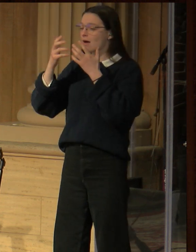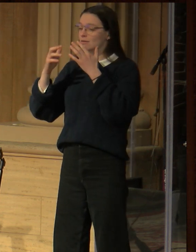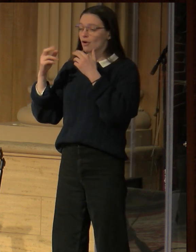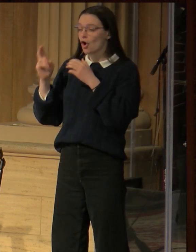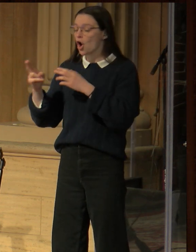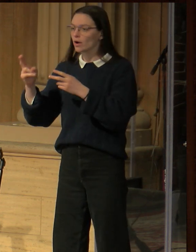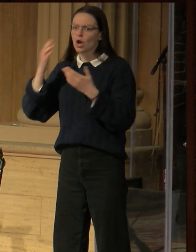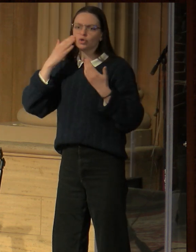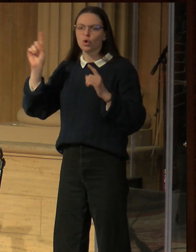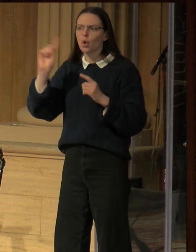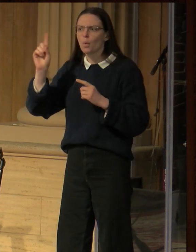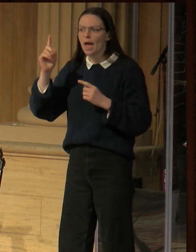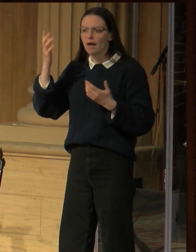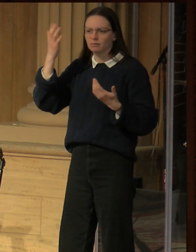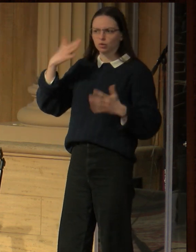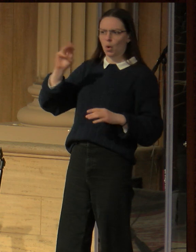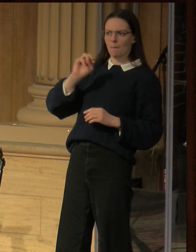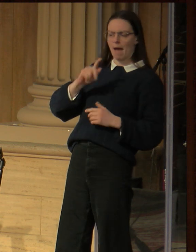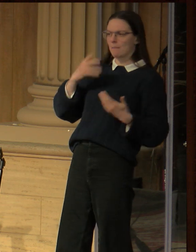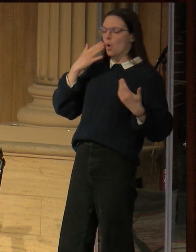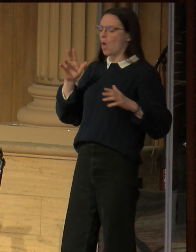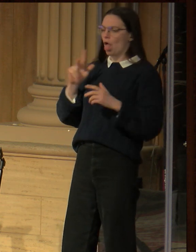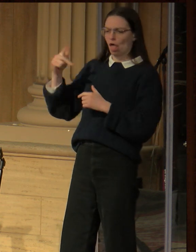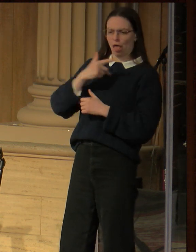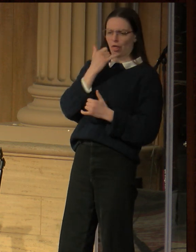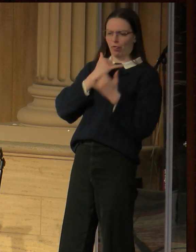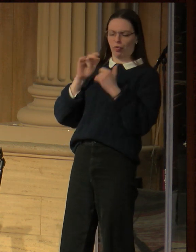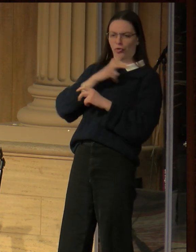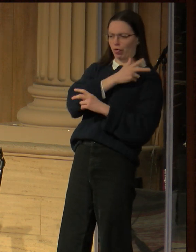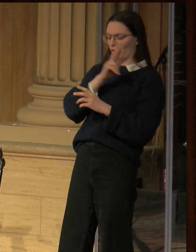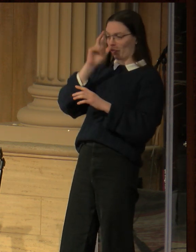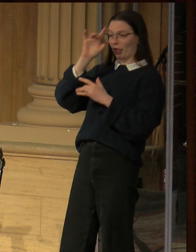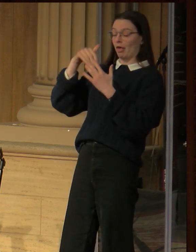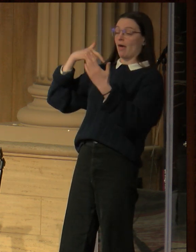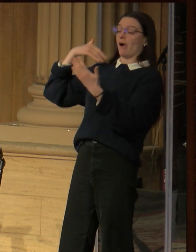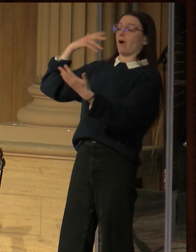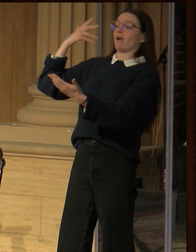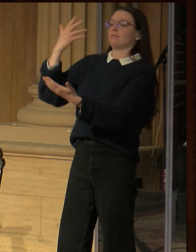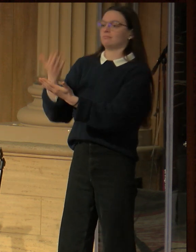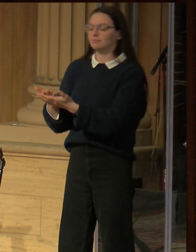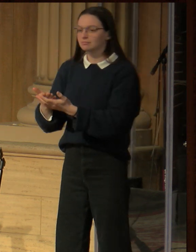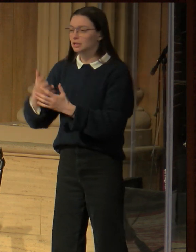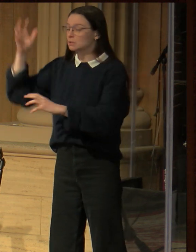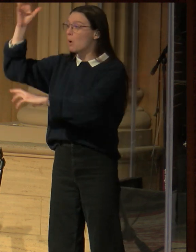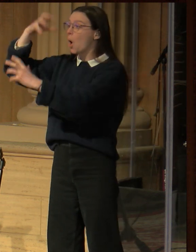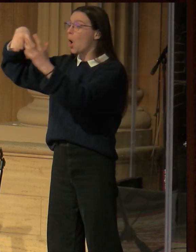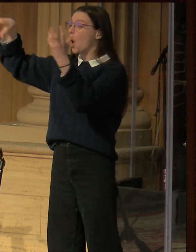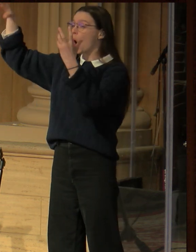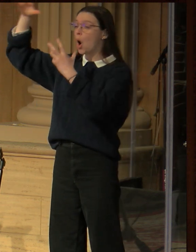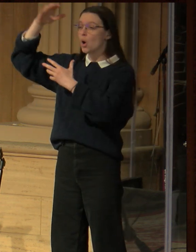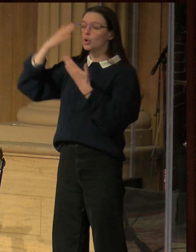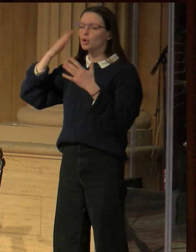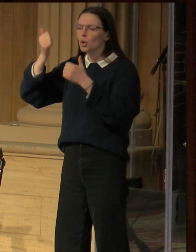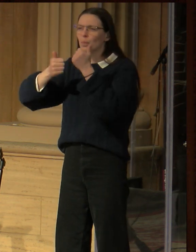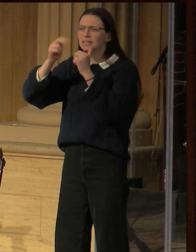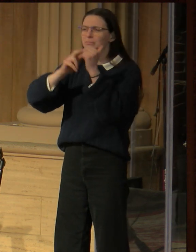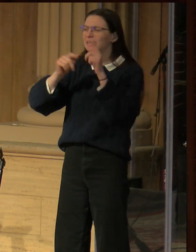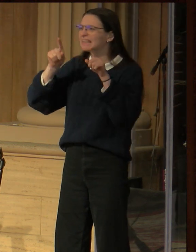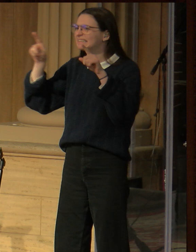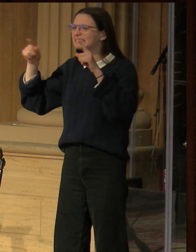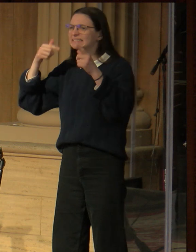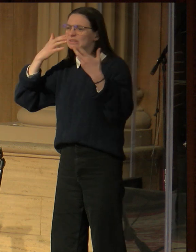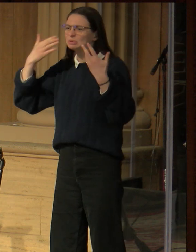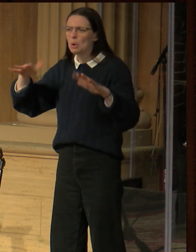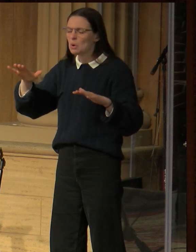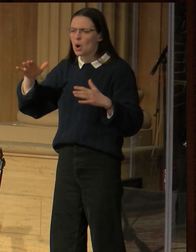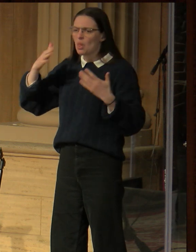where you're going, so you take a couple of wrong turns while you're getting there, but eventually you get there. There's all kinds of smoke when you get there, and you're not exactly sure which building is which.